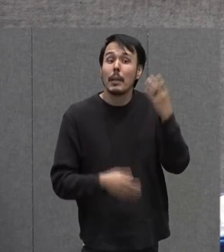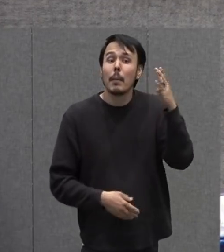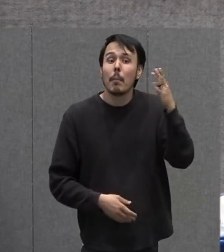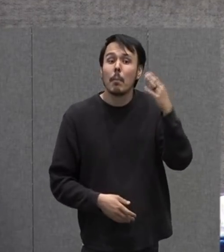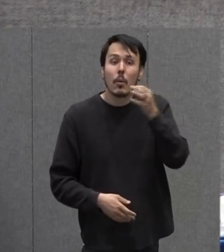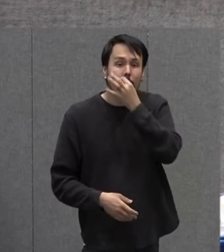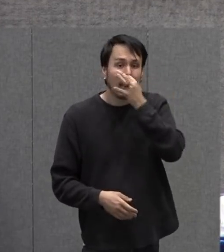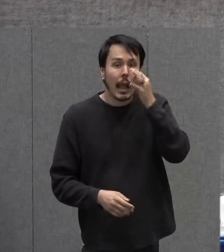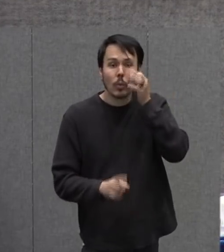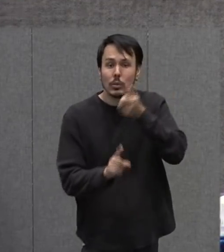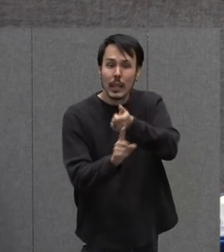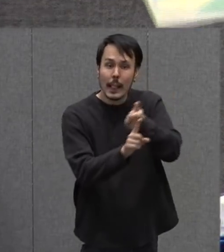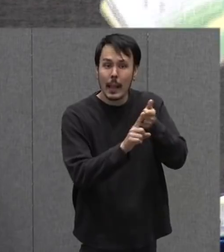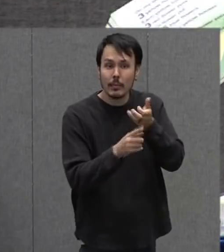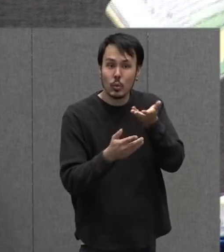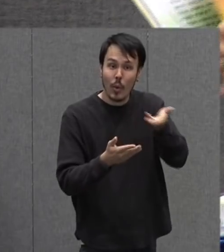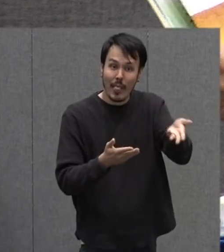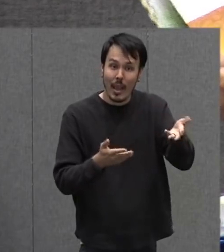there in all?